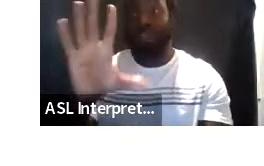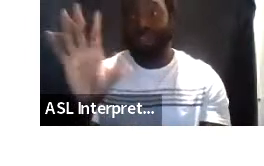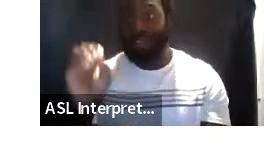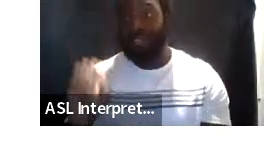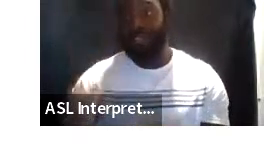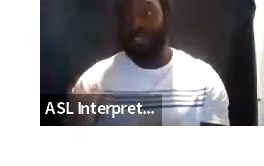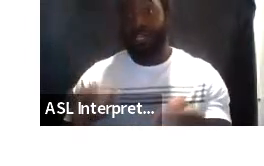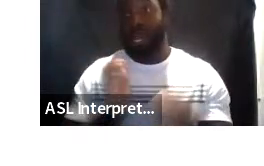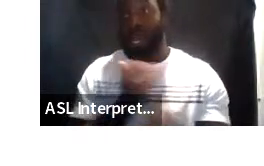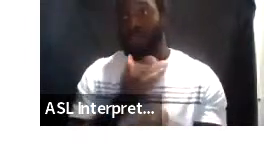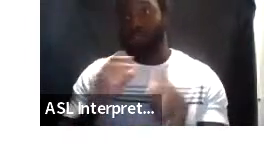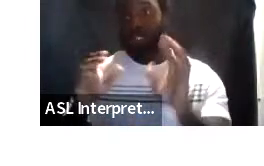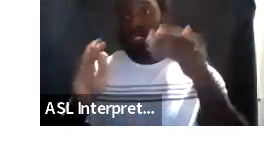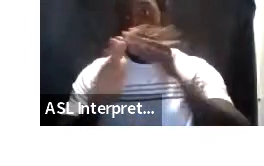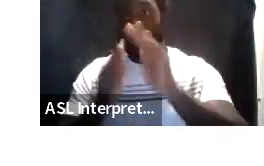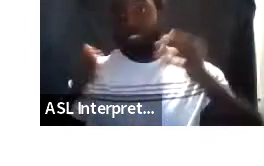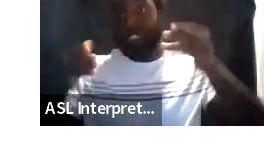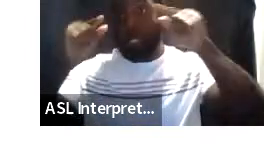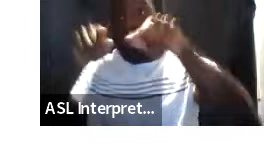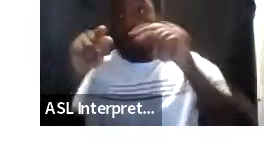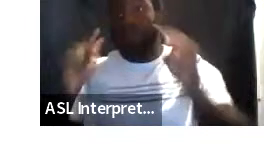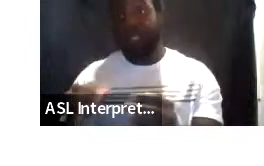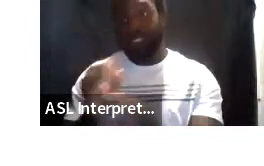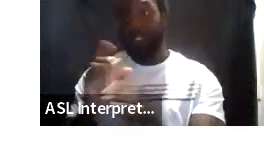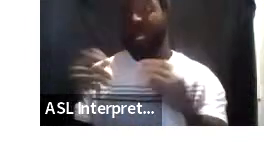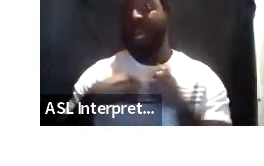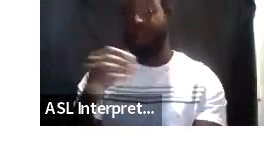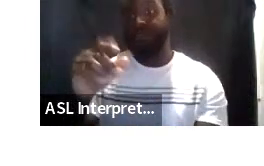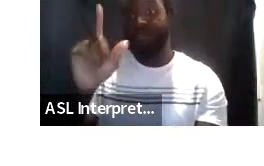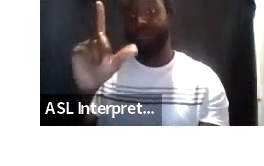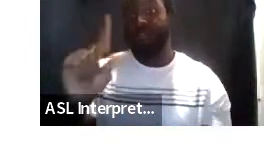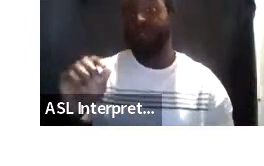have 1,000 megawatts of solar installed by 2030.